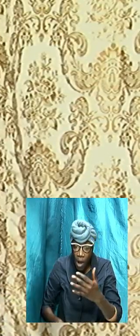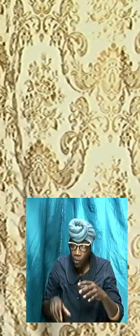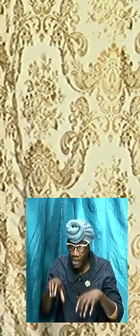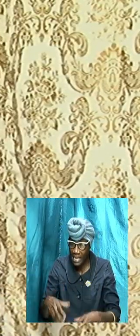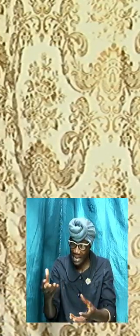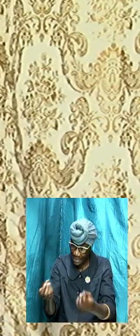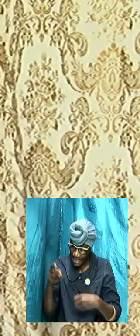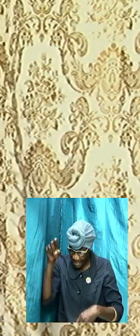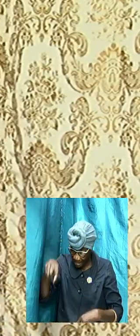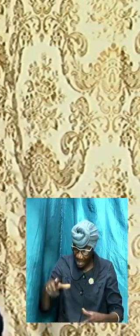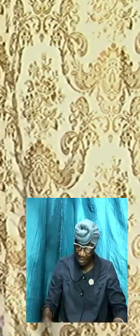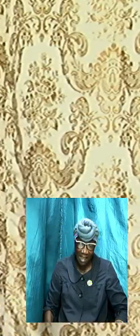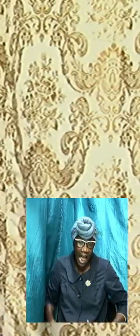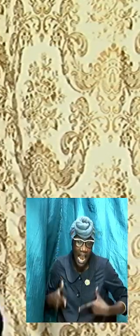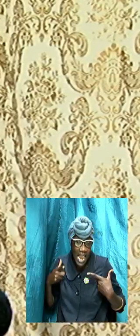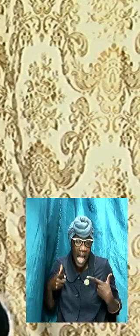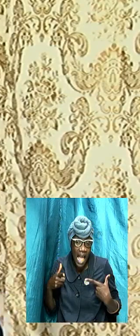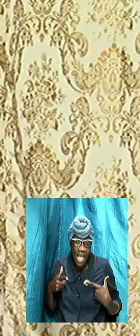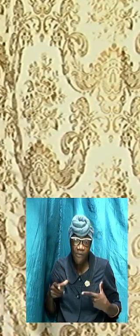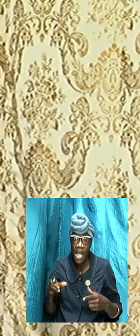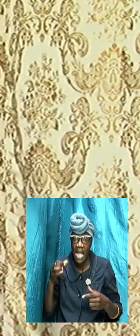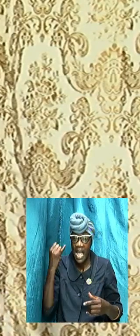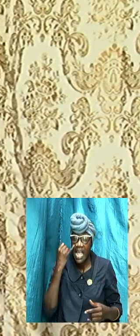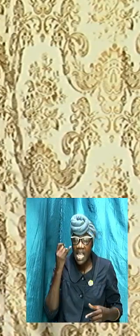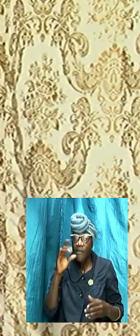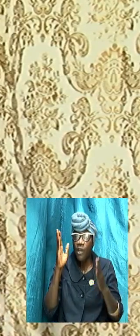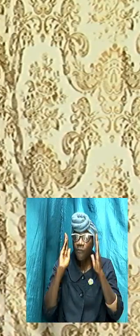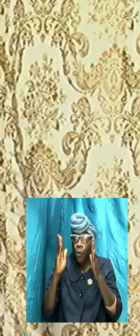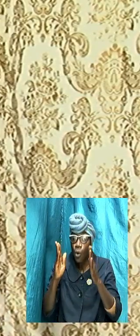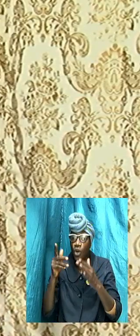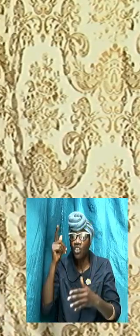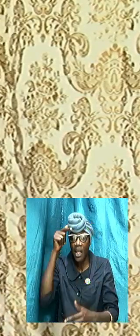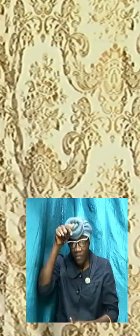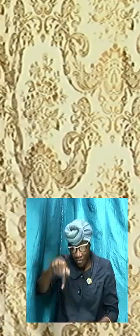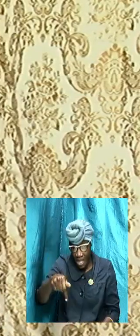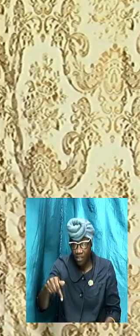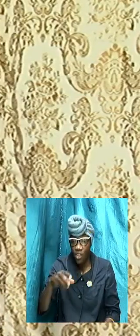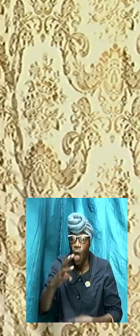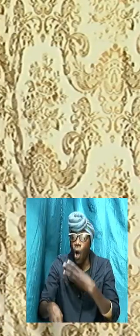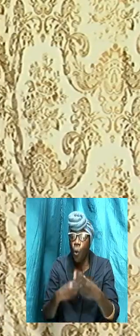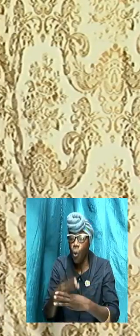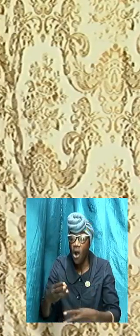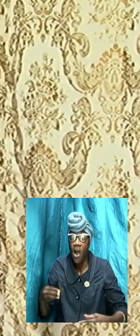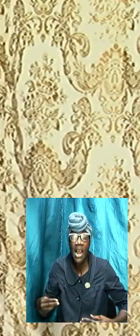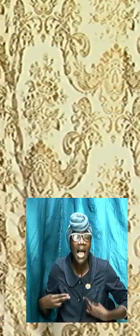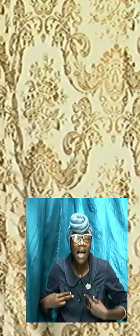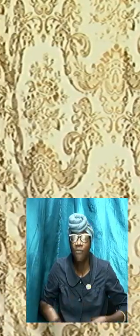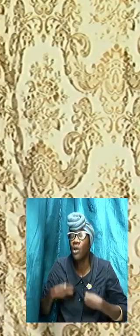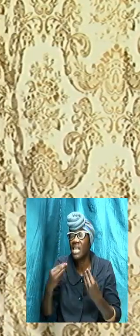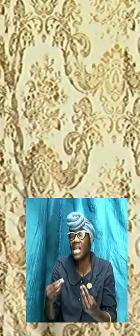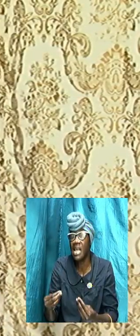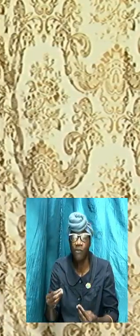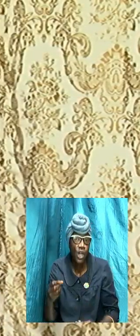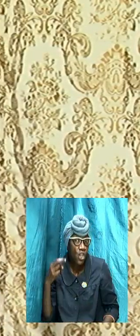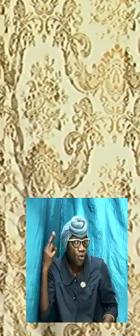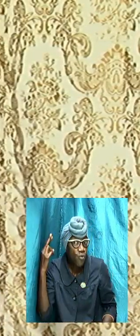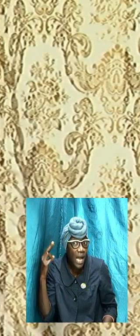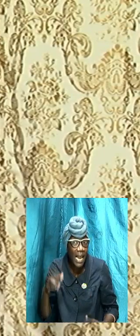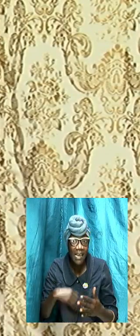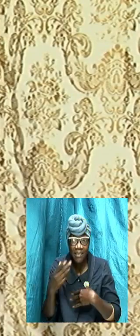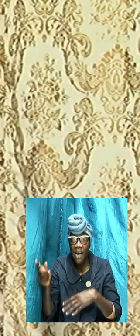is on what this world has to offer, we're going to quickly realize after a time, amen, that it